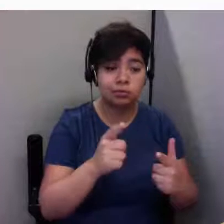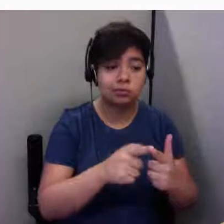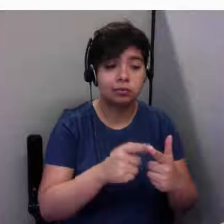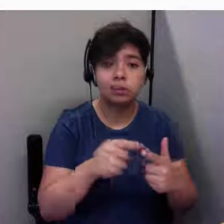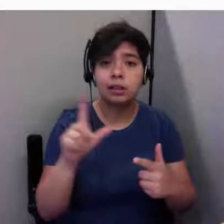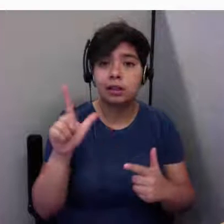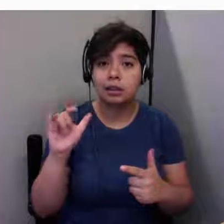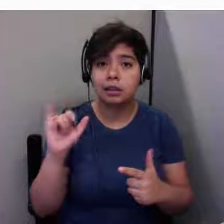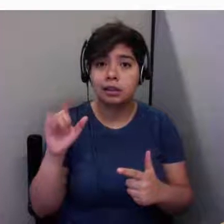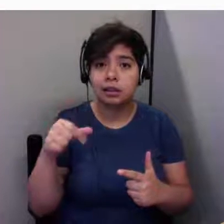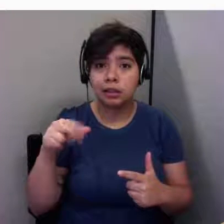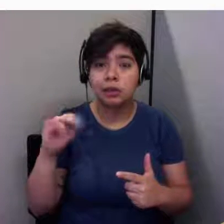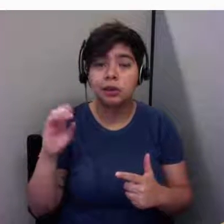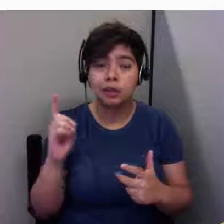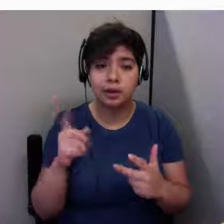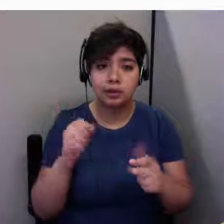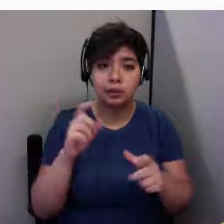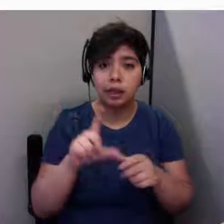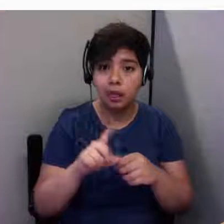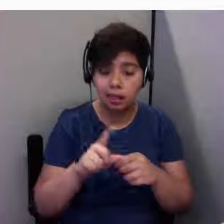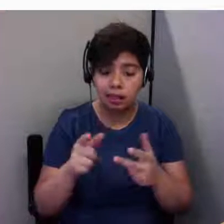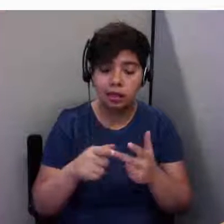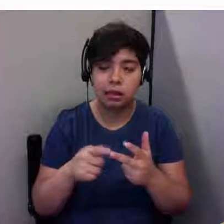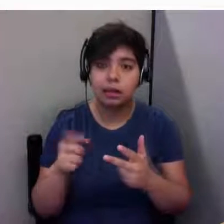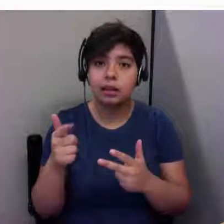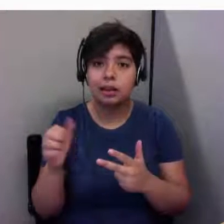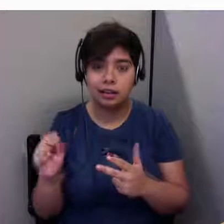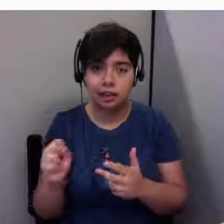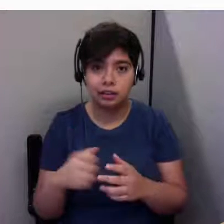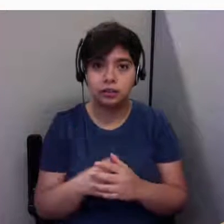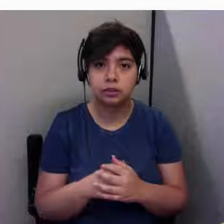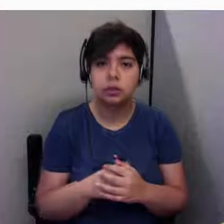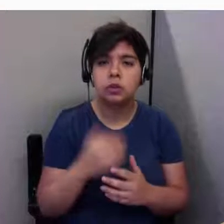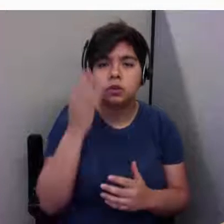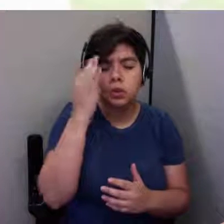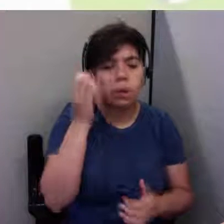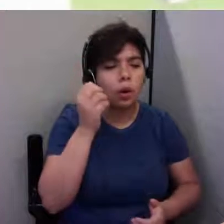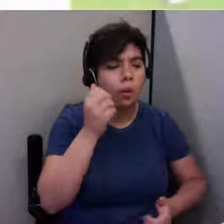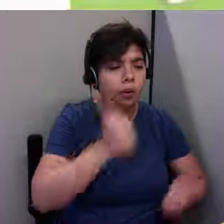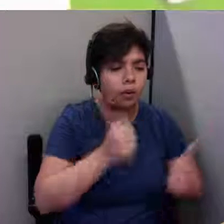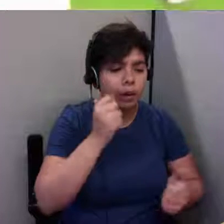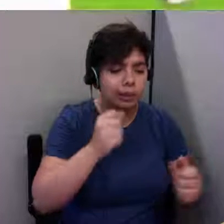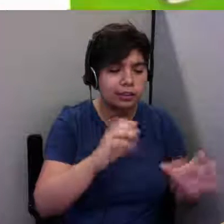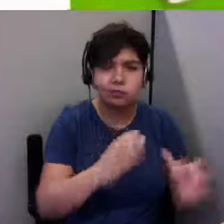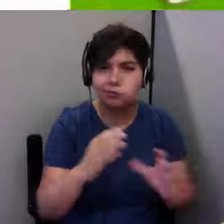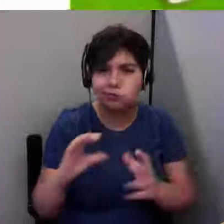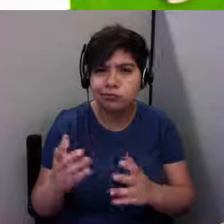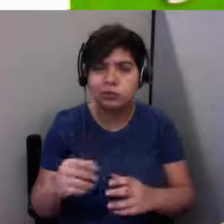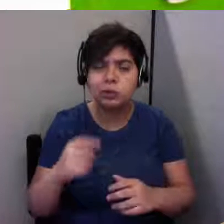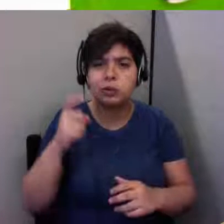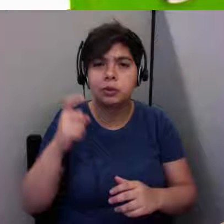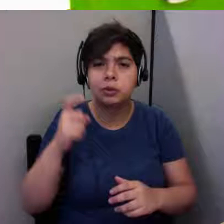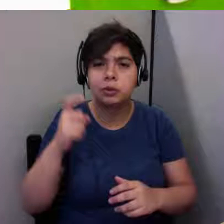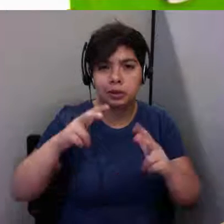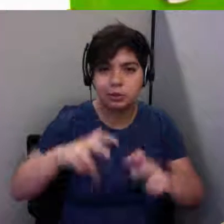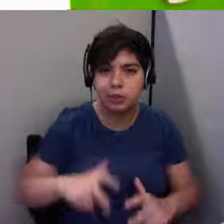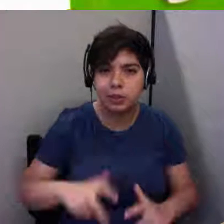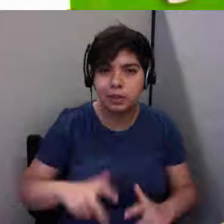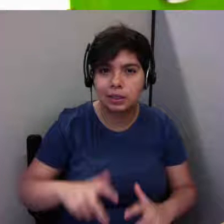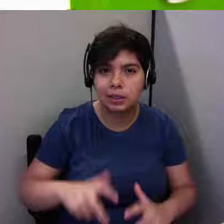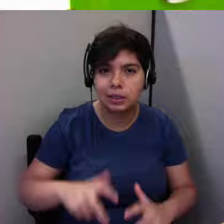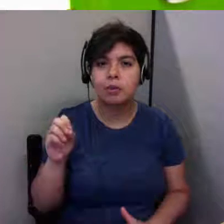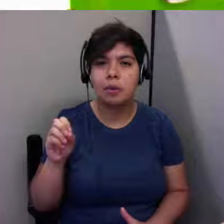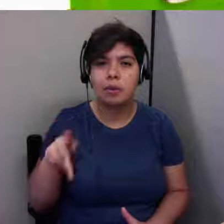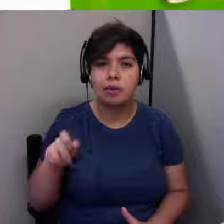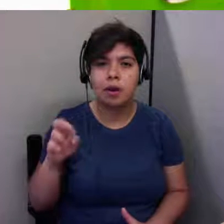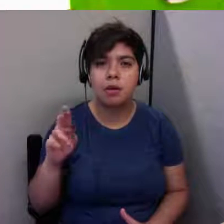which state of matter something is in, we need to examine its properties. A property is the way that something